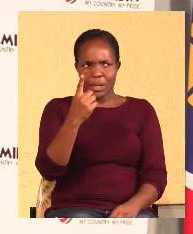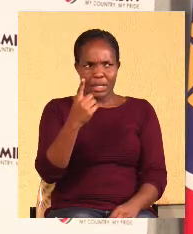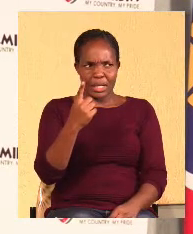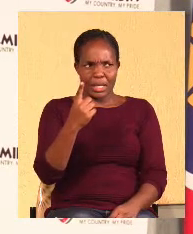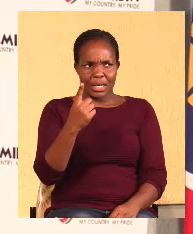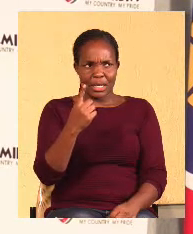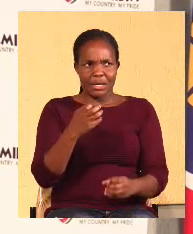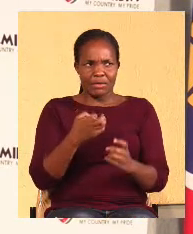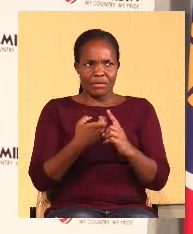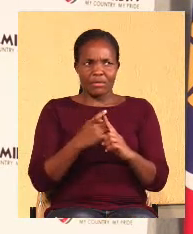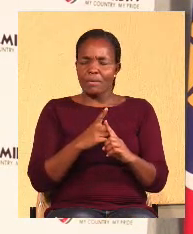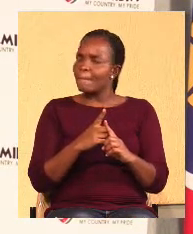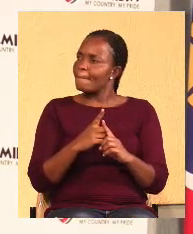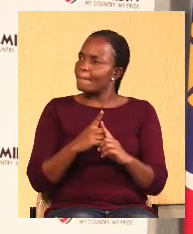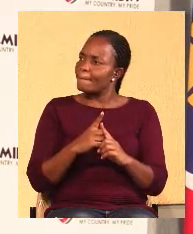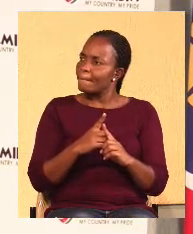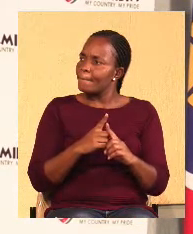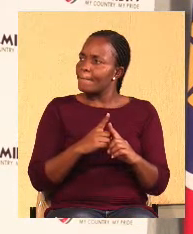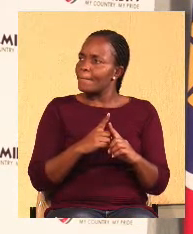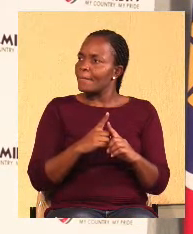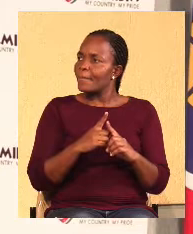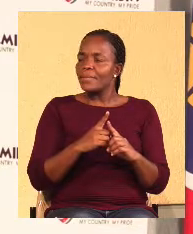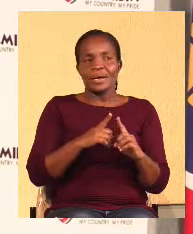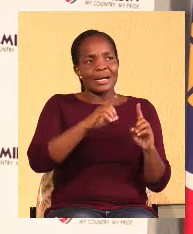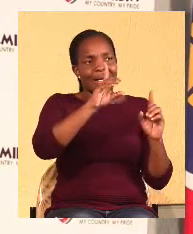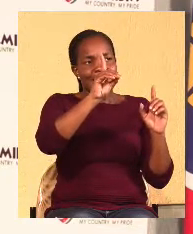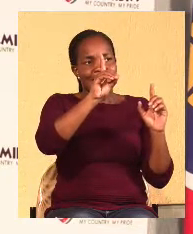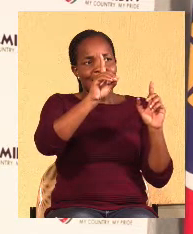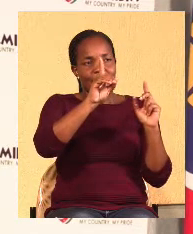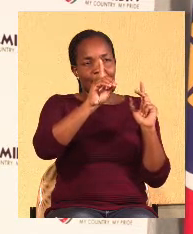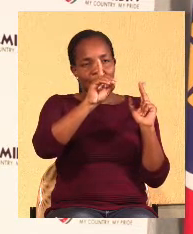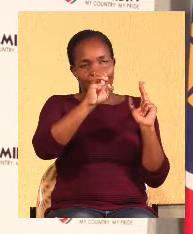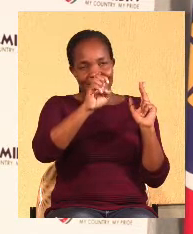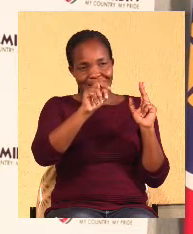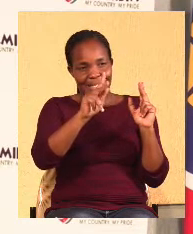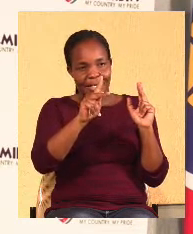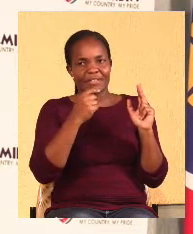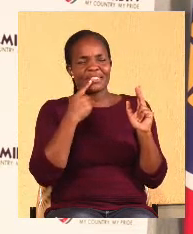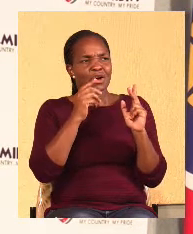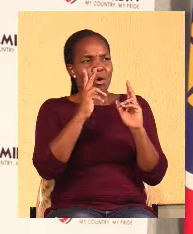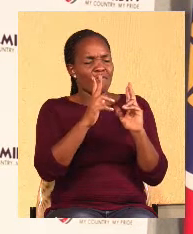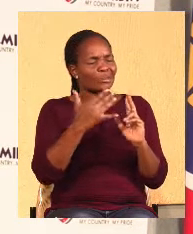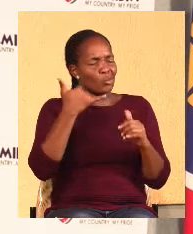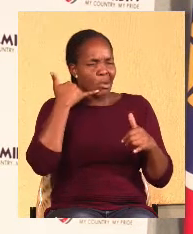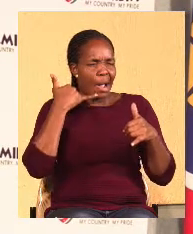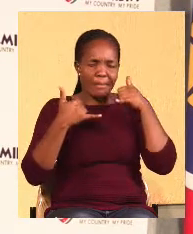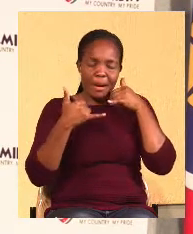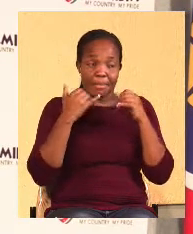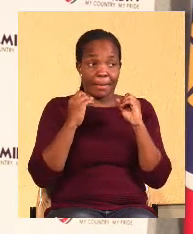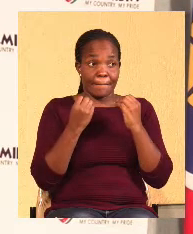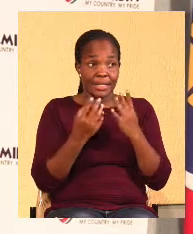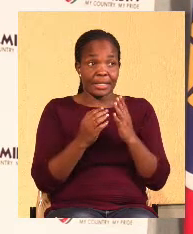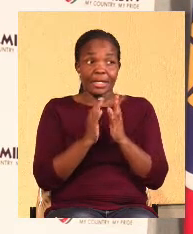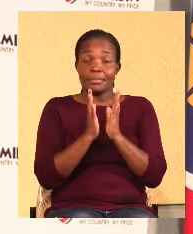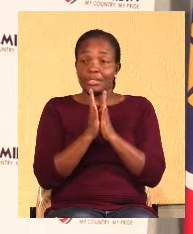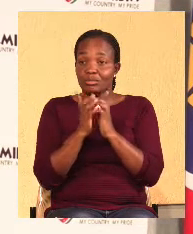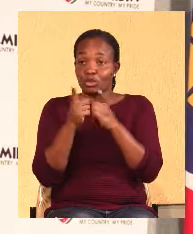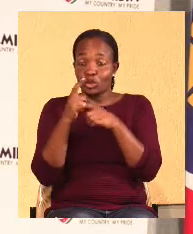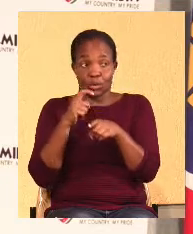Denk, I'm also informed that there's a lot of incoming calls. So I would want the panelists not to take so much time, but just